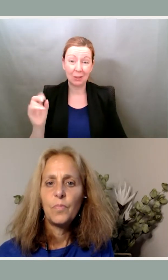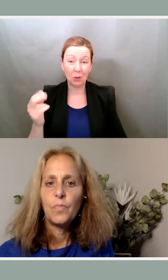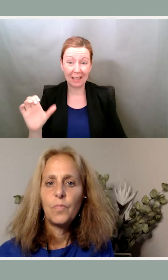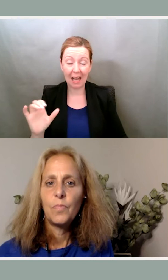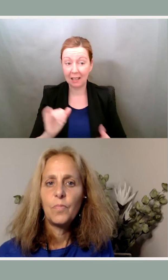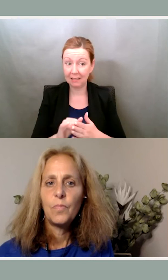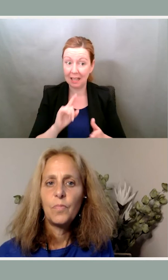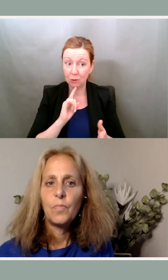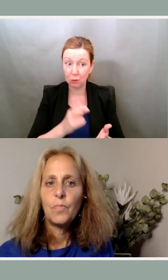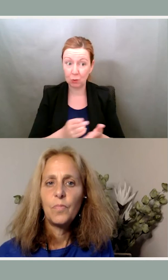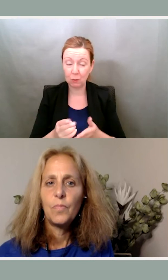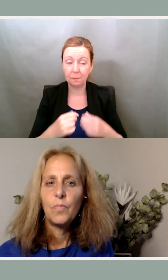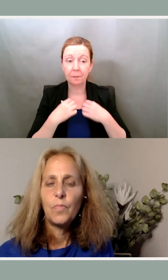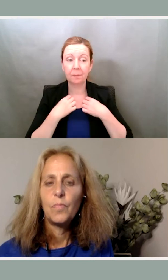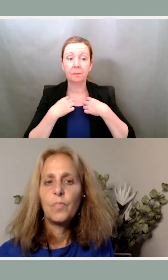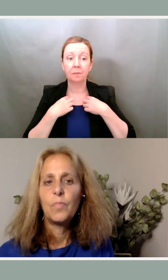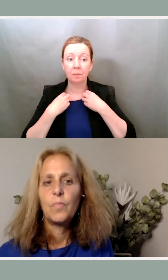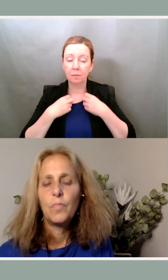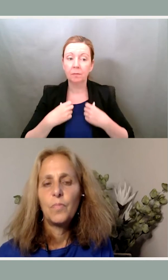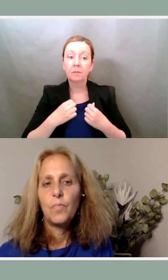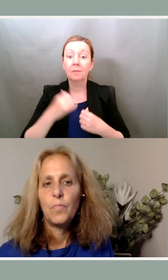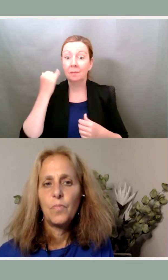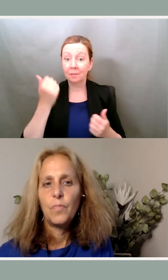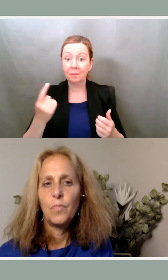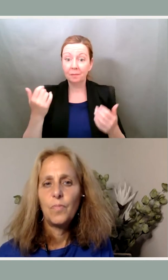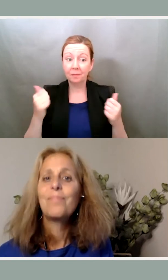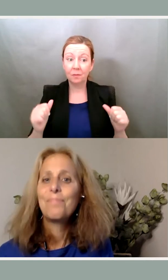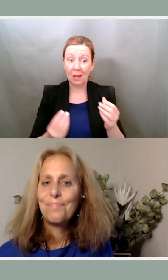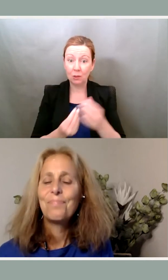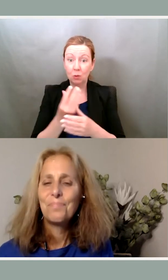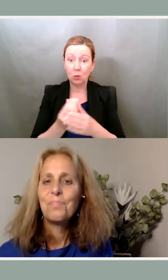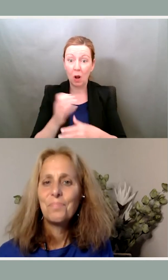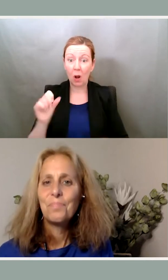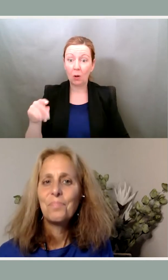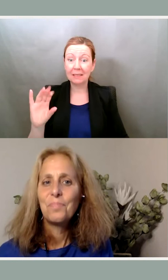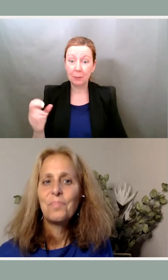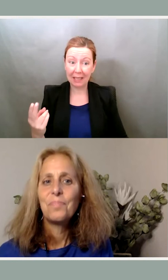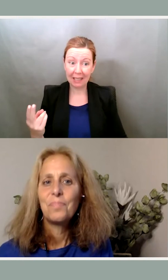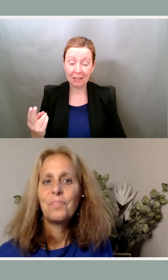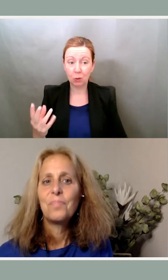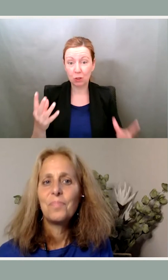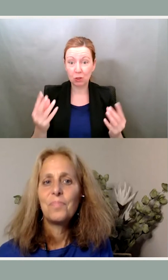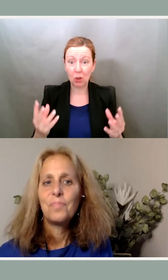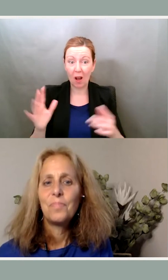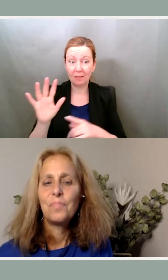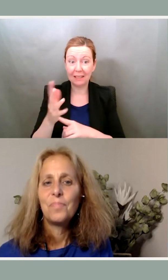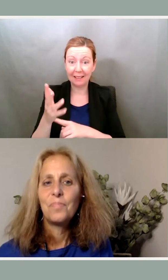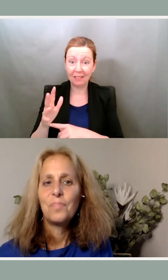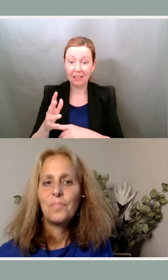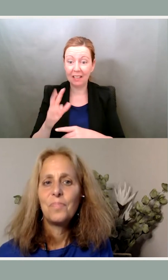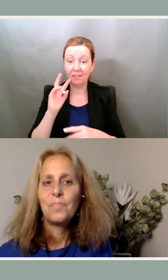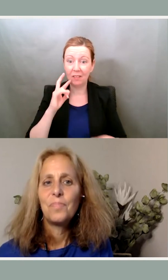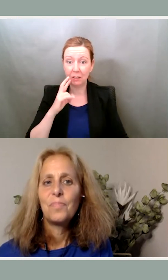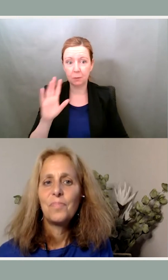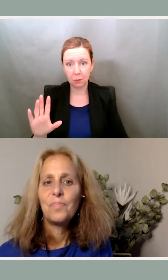true? So if anybody has tried to grow spinach or those soft leafy vegetables, pests love them. I